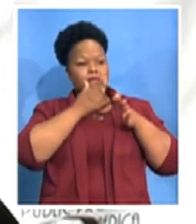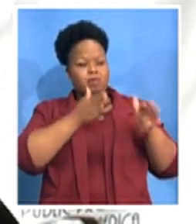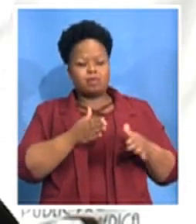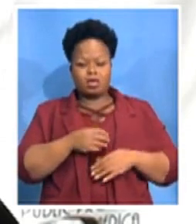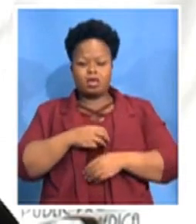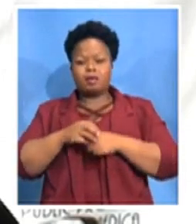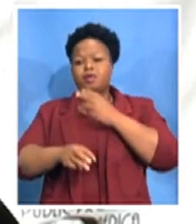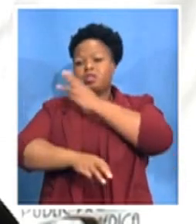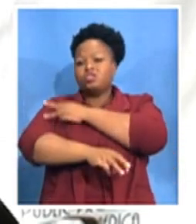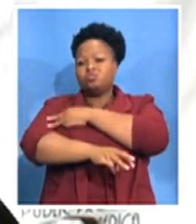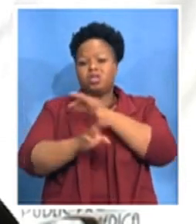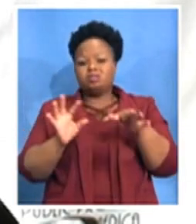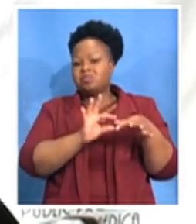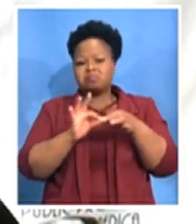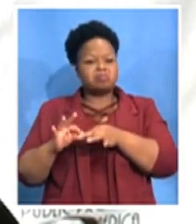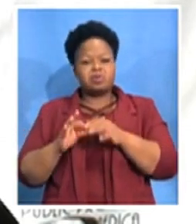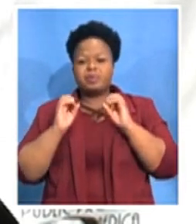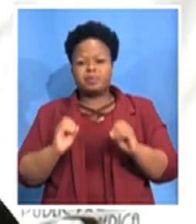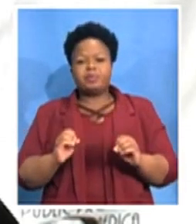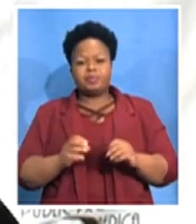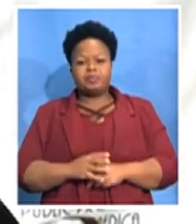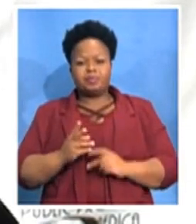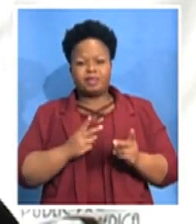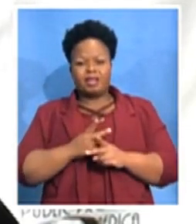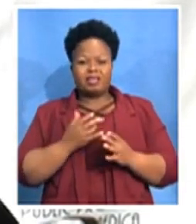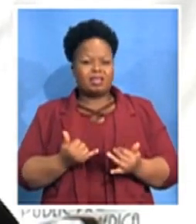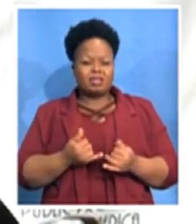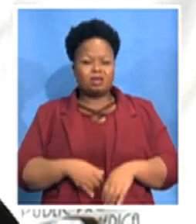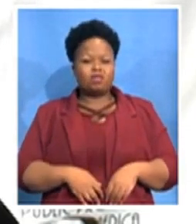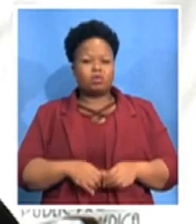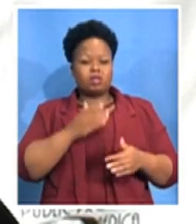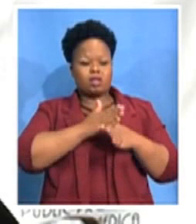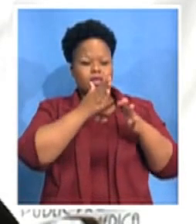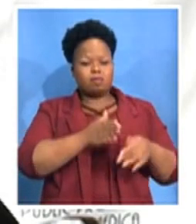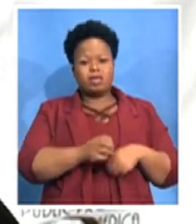cooperation between labor and management.